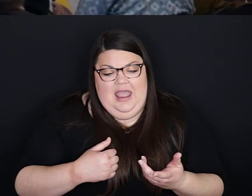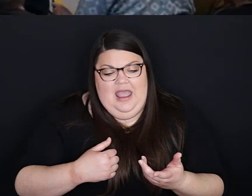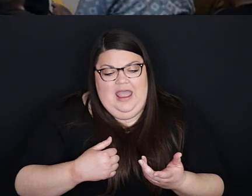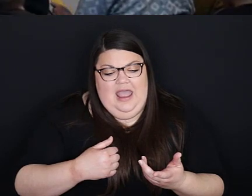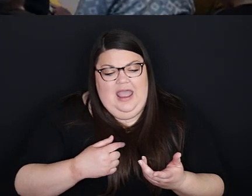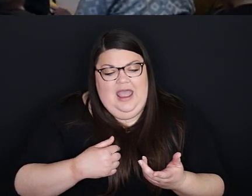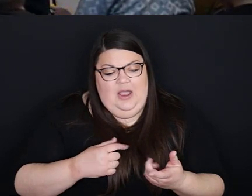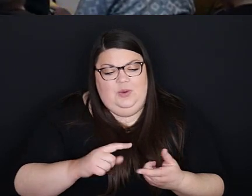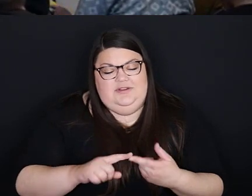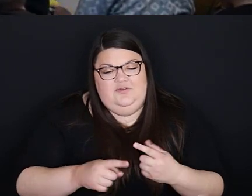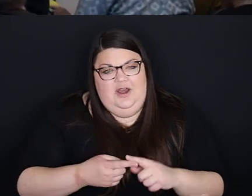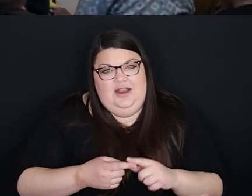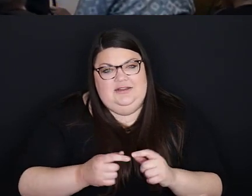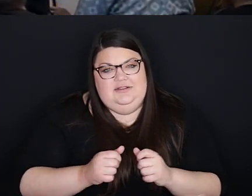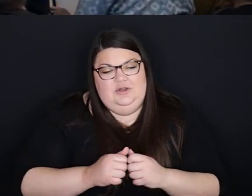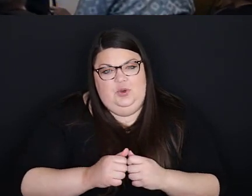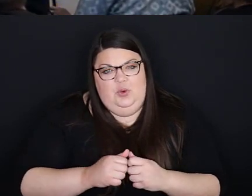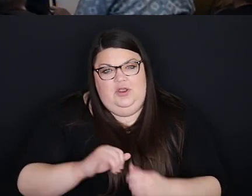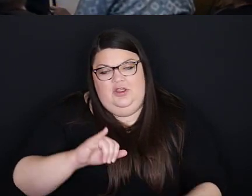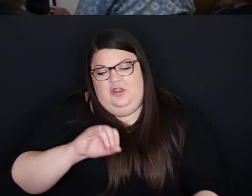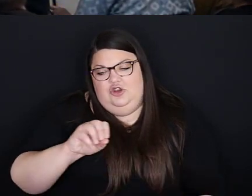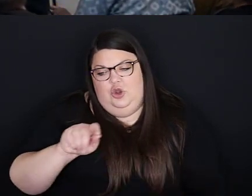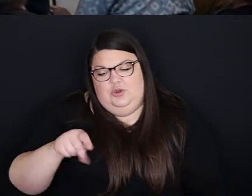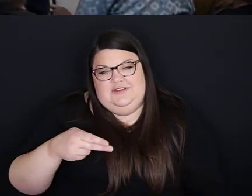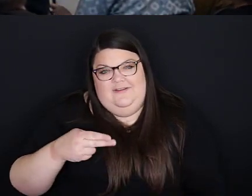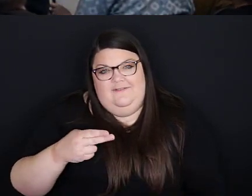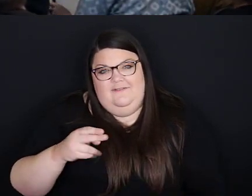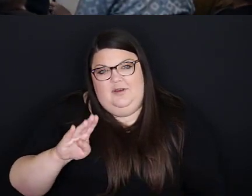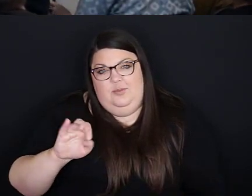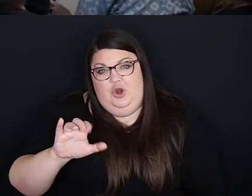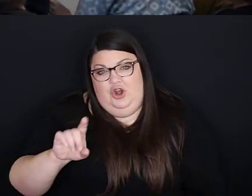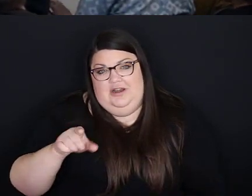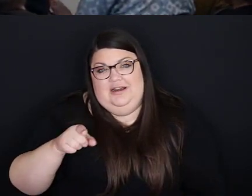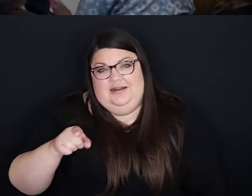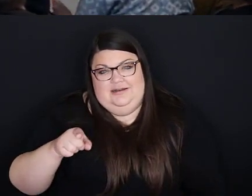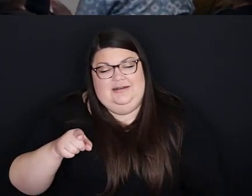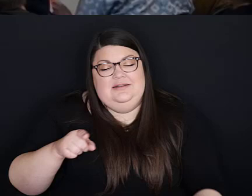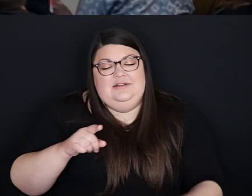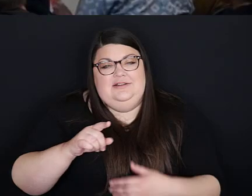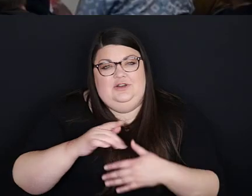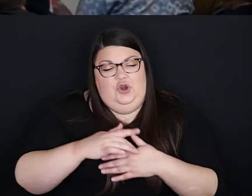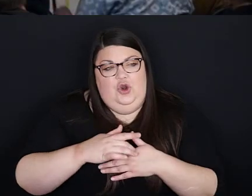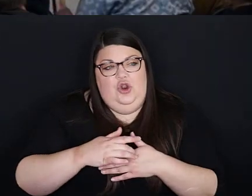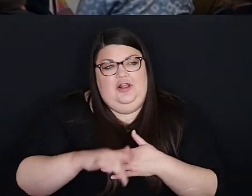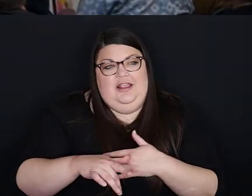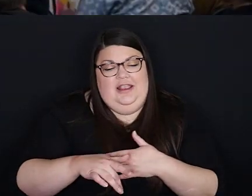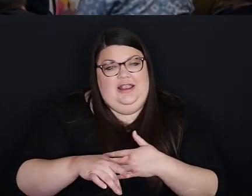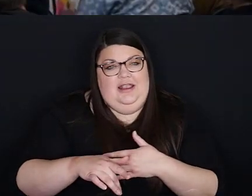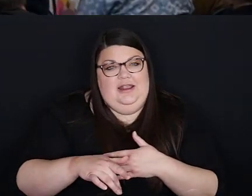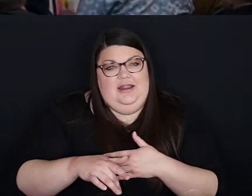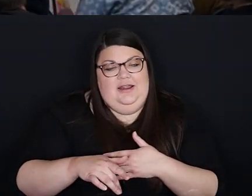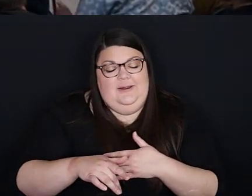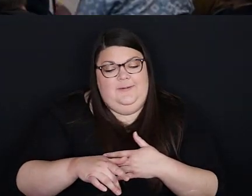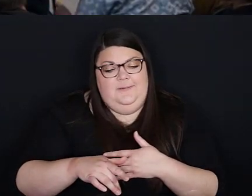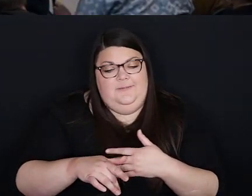I was friends with Joseph Bird, and Joseph Bird is an early